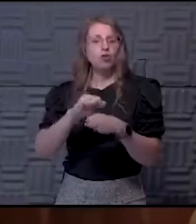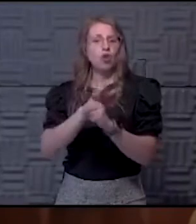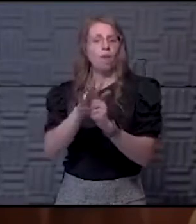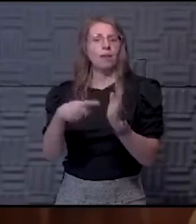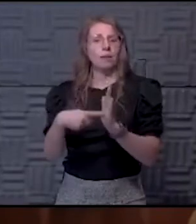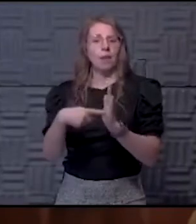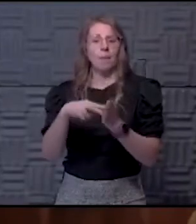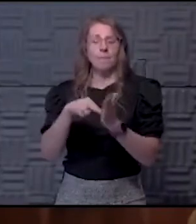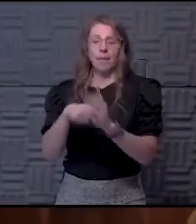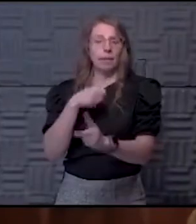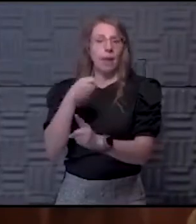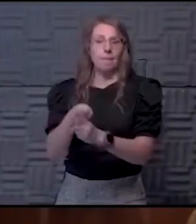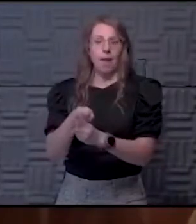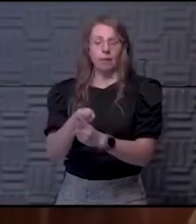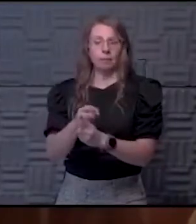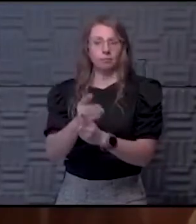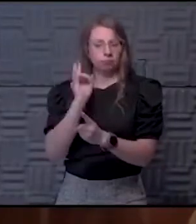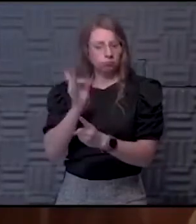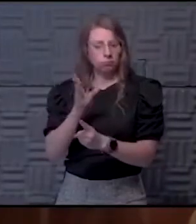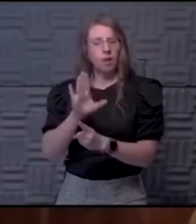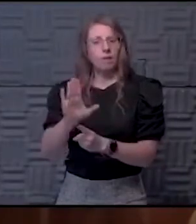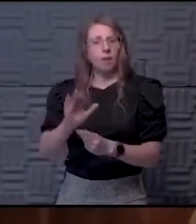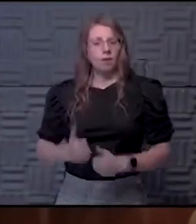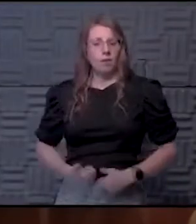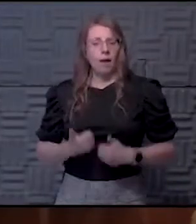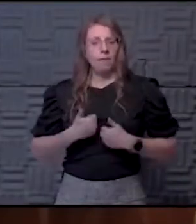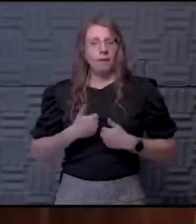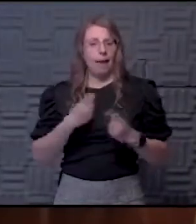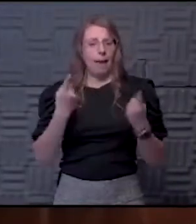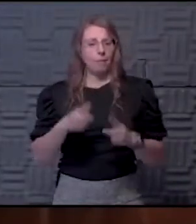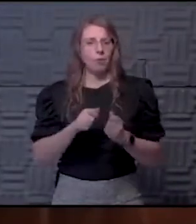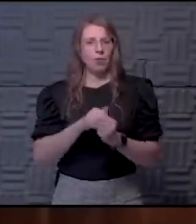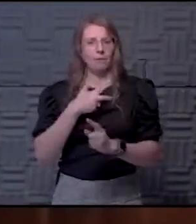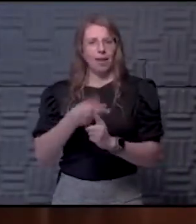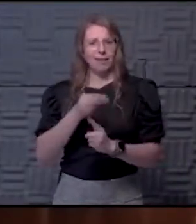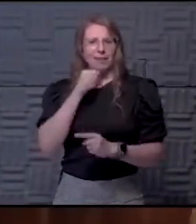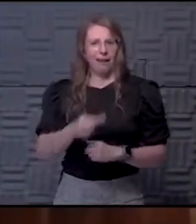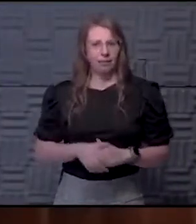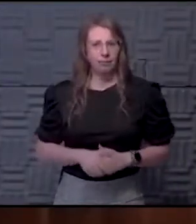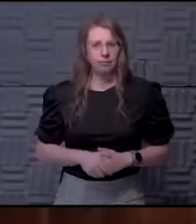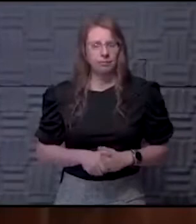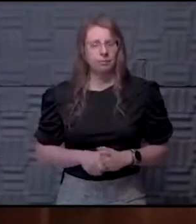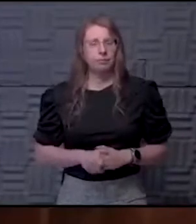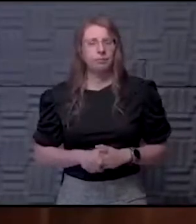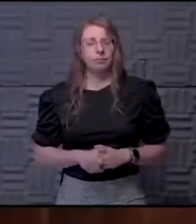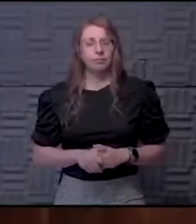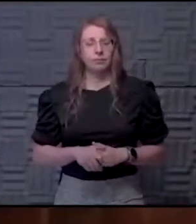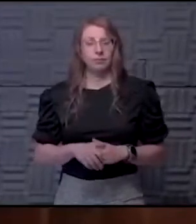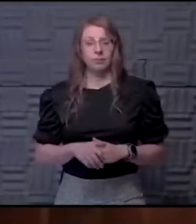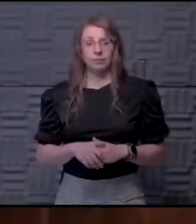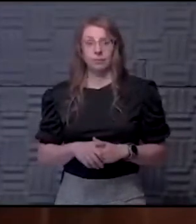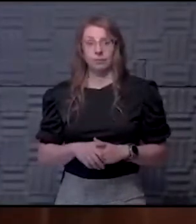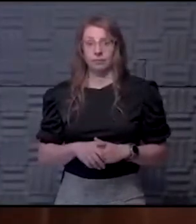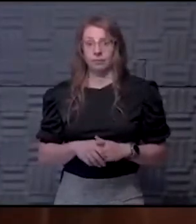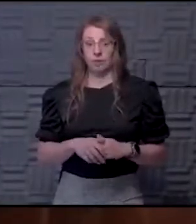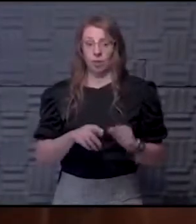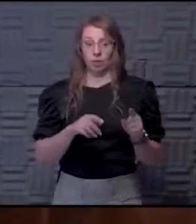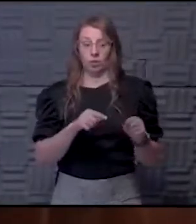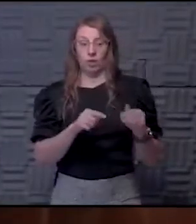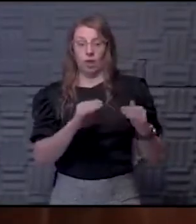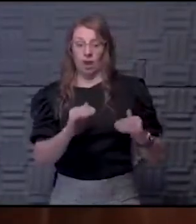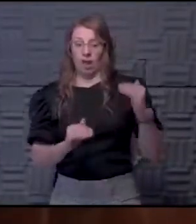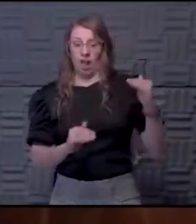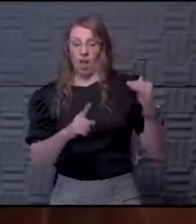life. That does not happen with vaccine. So again, we get back to, do you want to take this level of risk with